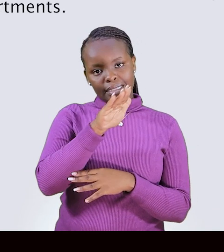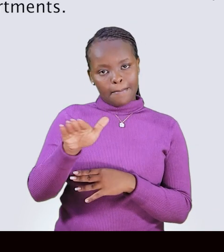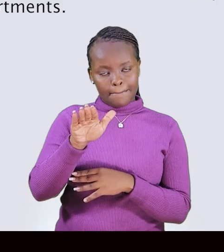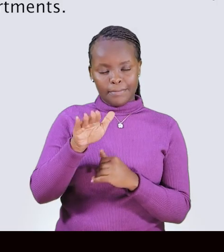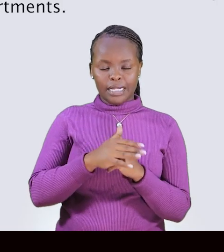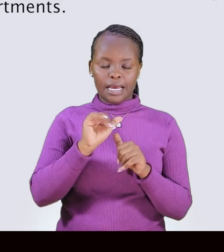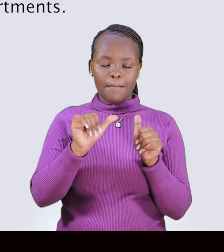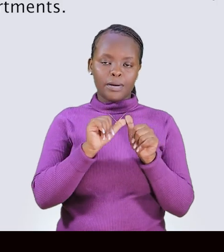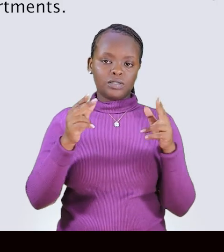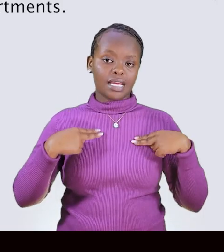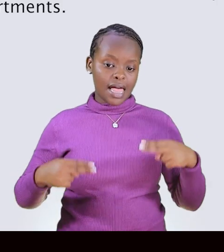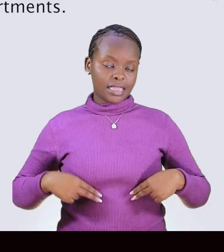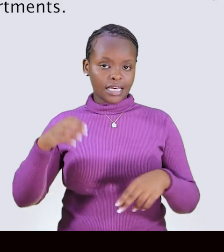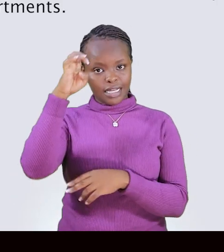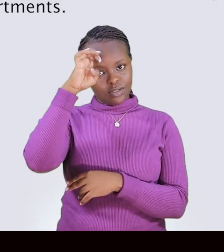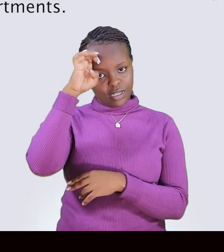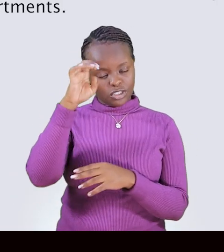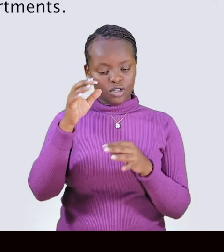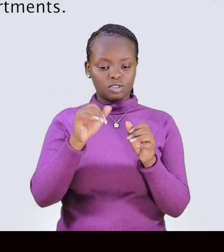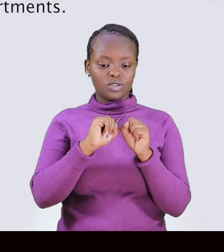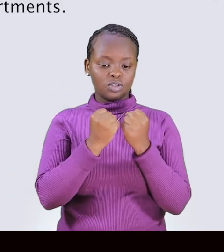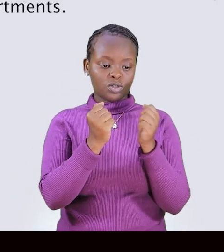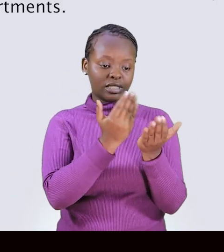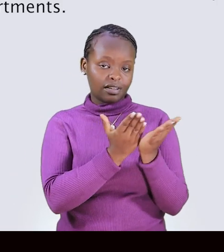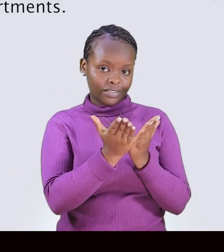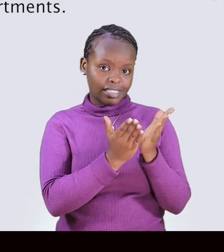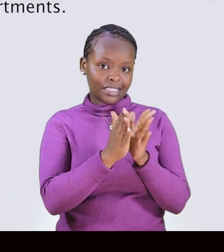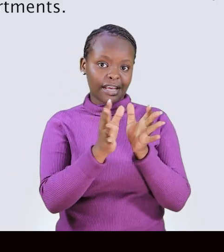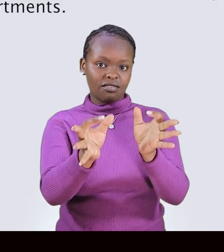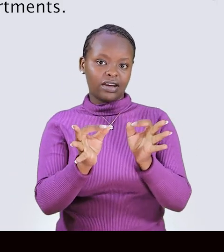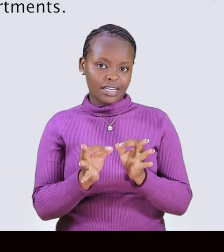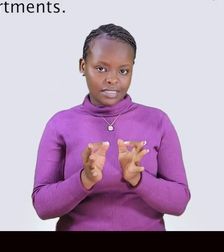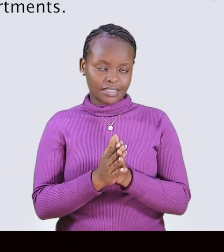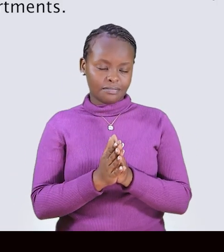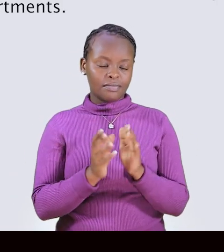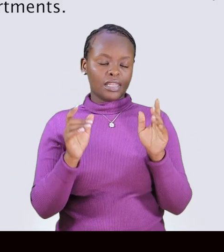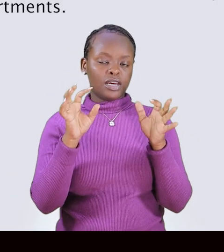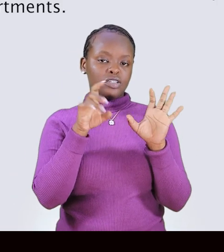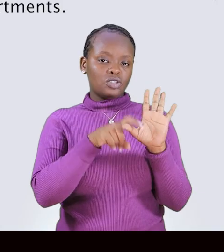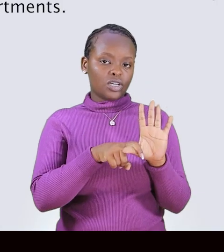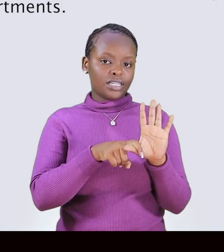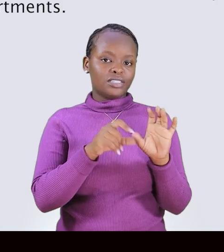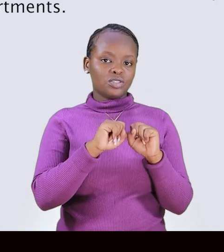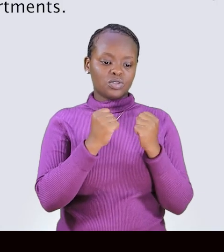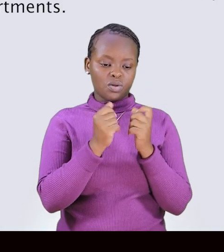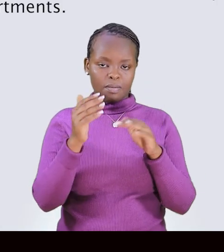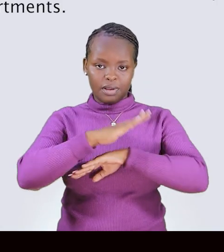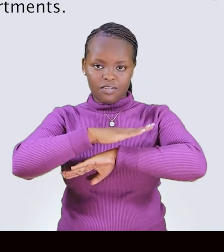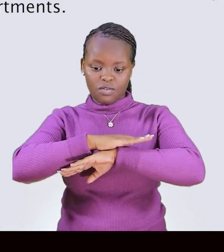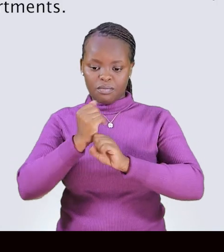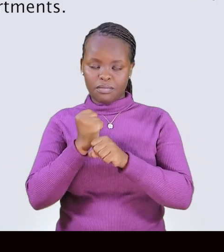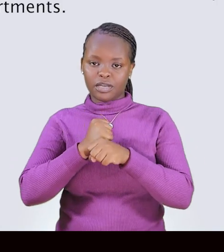social services, and finance. Join sectoral platforms to ensure disability inclusion